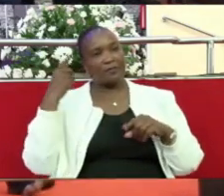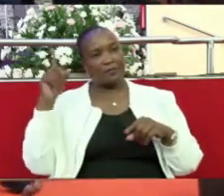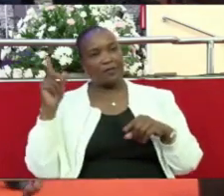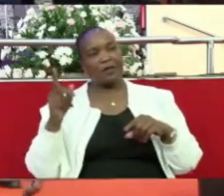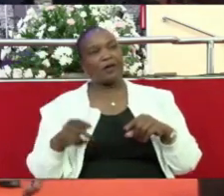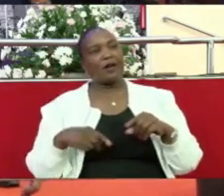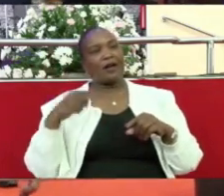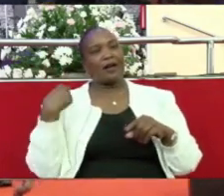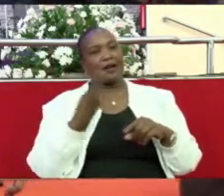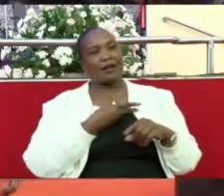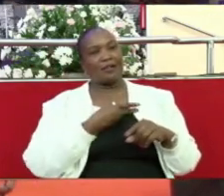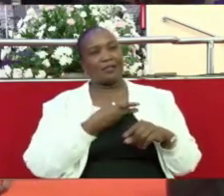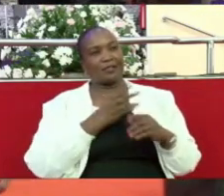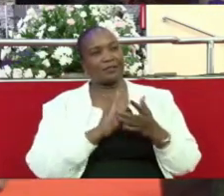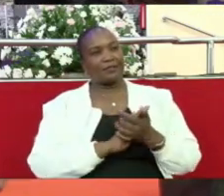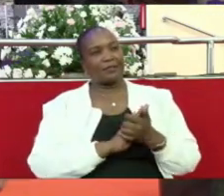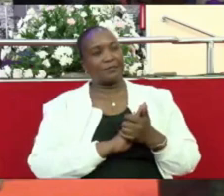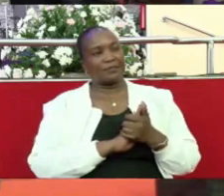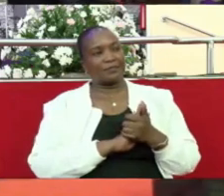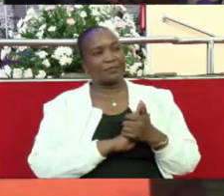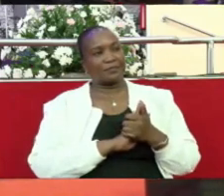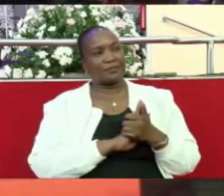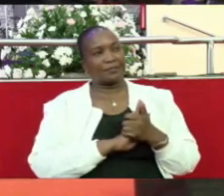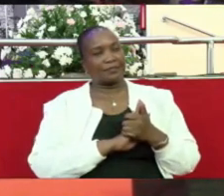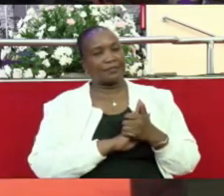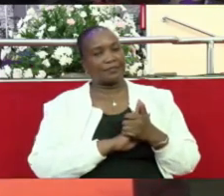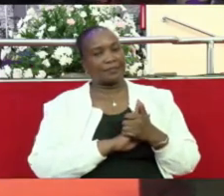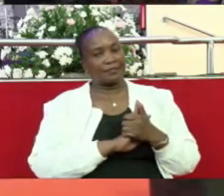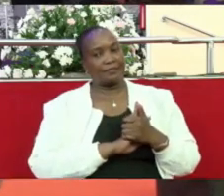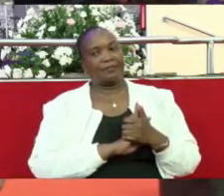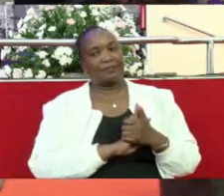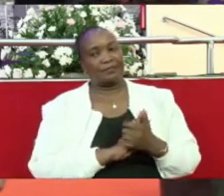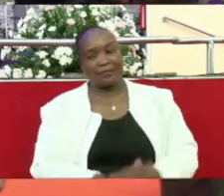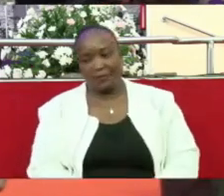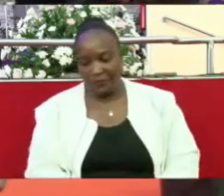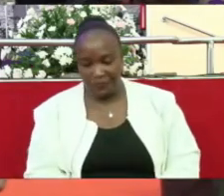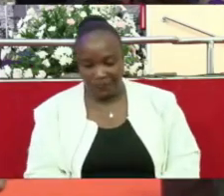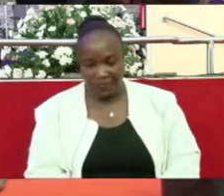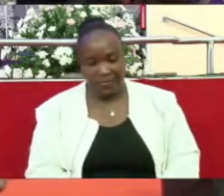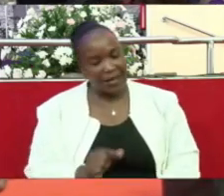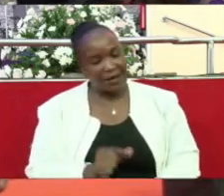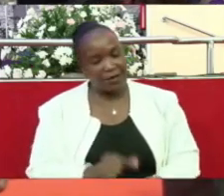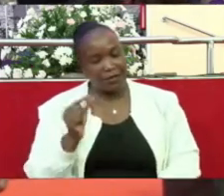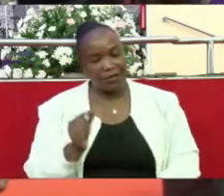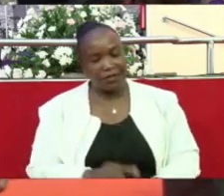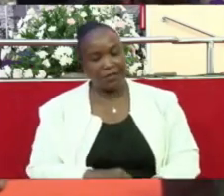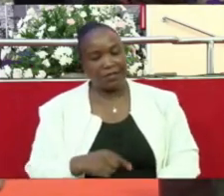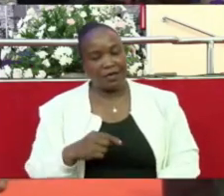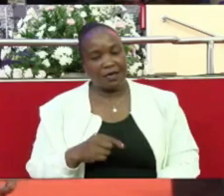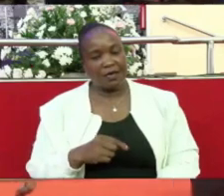uzuri wa Mungu. The next point, jambo lingine, even as I come to finish, ninapomalizia, is that the grace of God neema ya